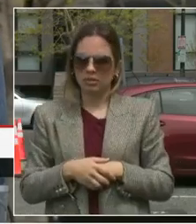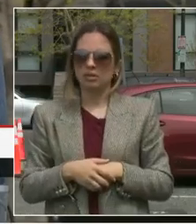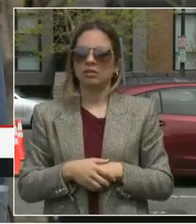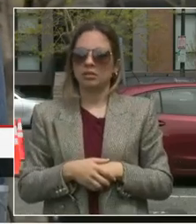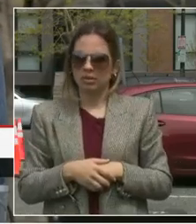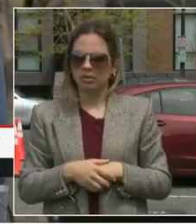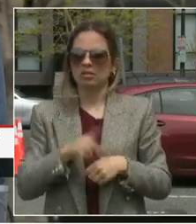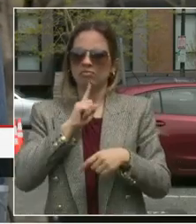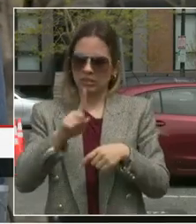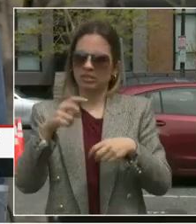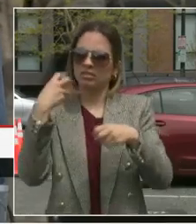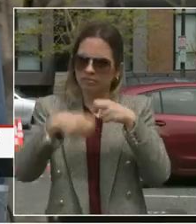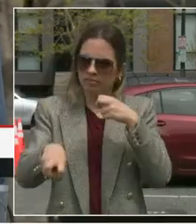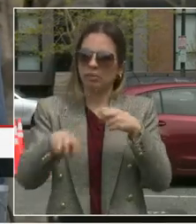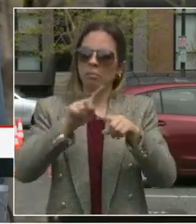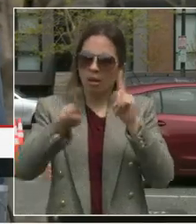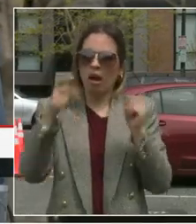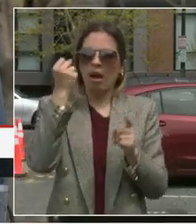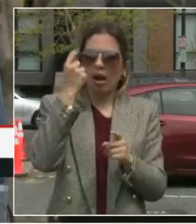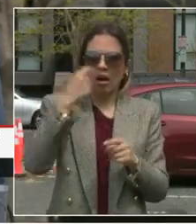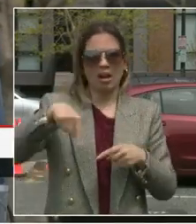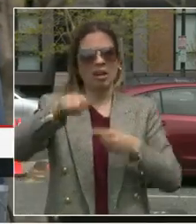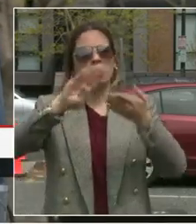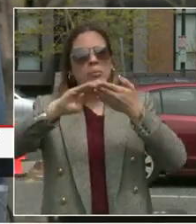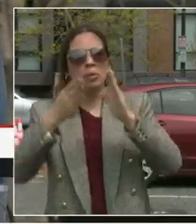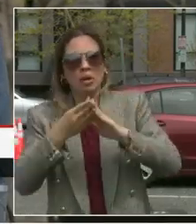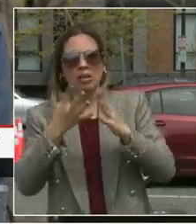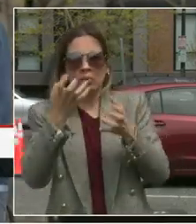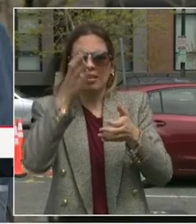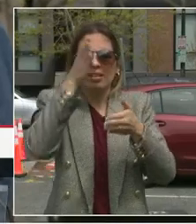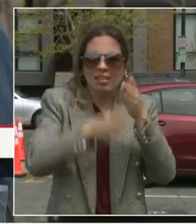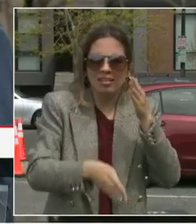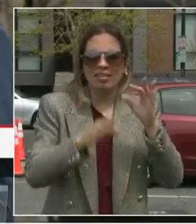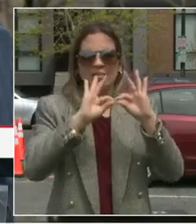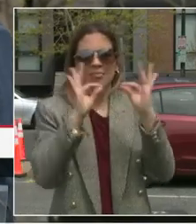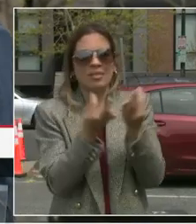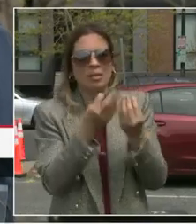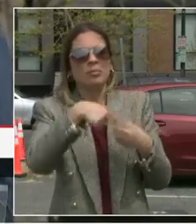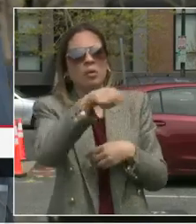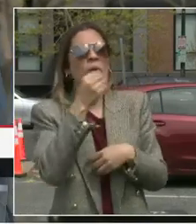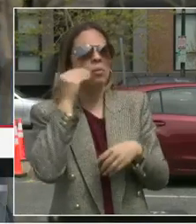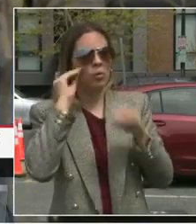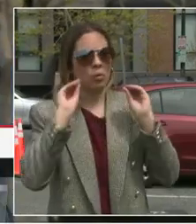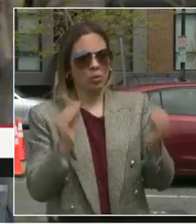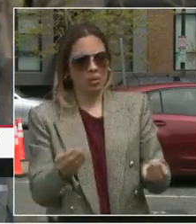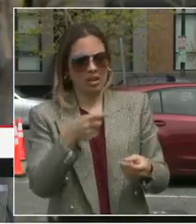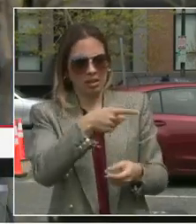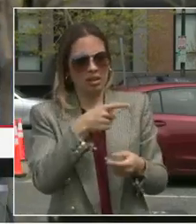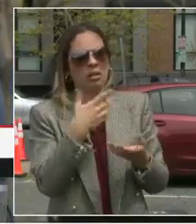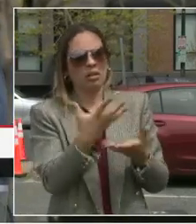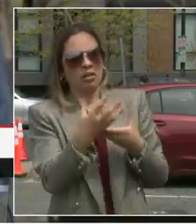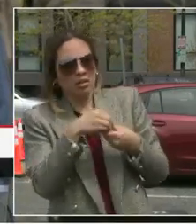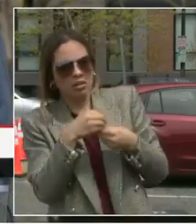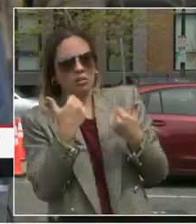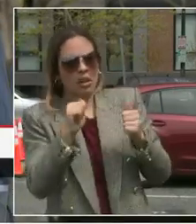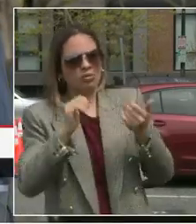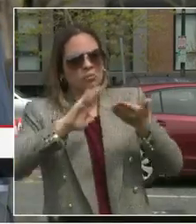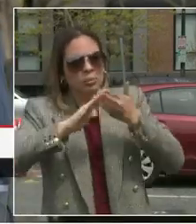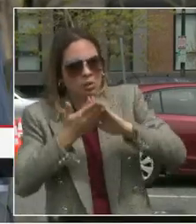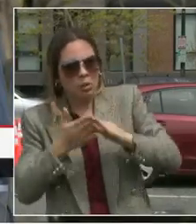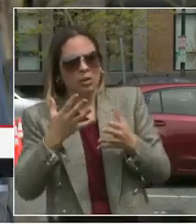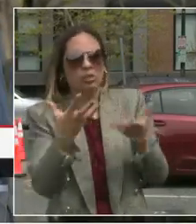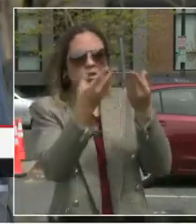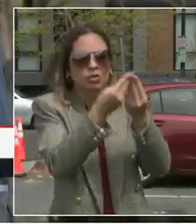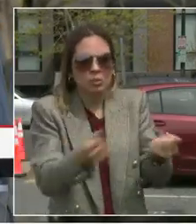for communities to say, we want to end family homelessness, and our community is going to be a part of the